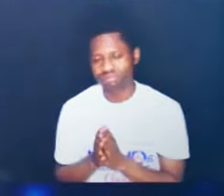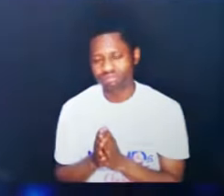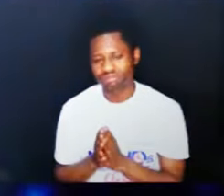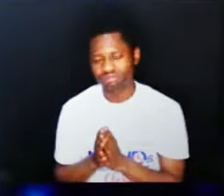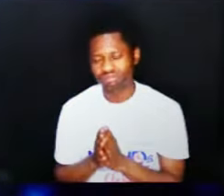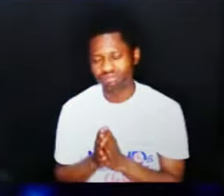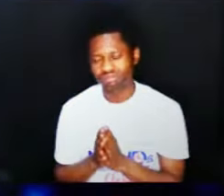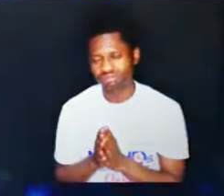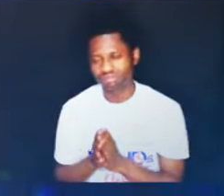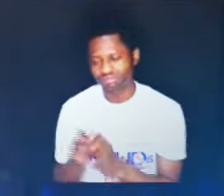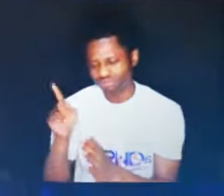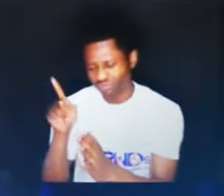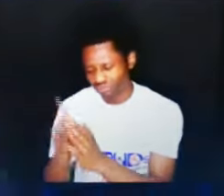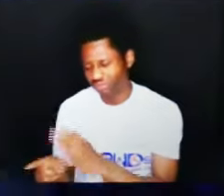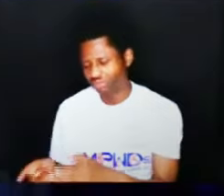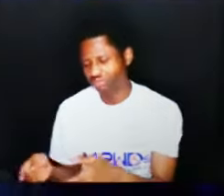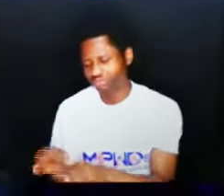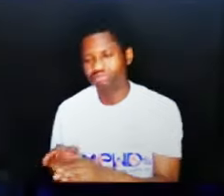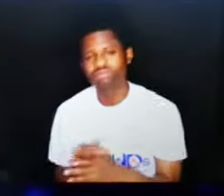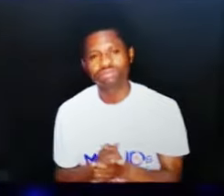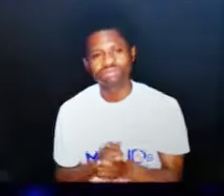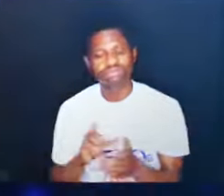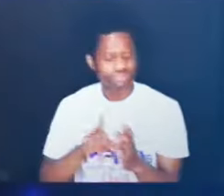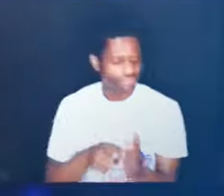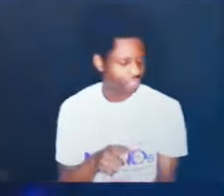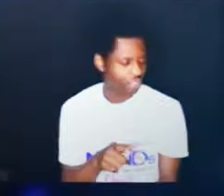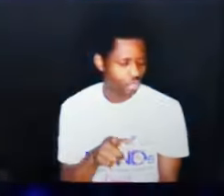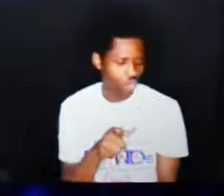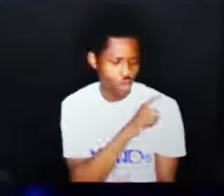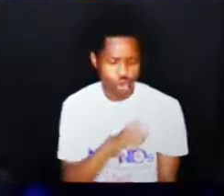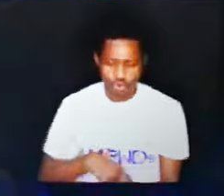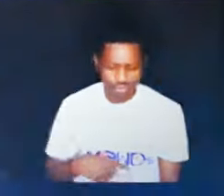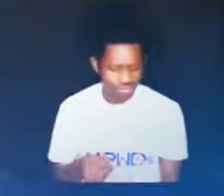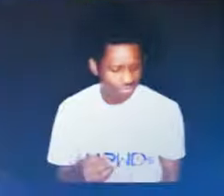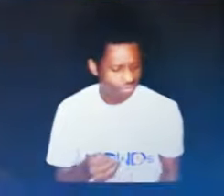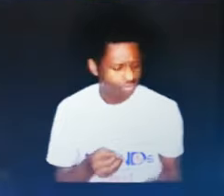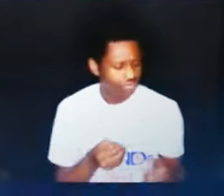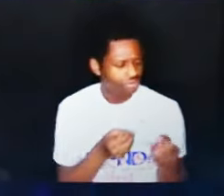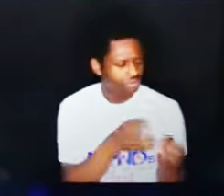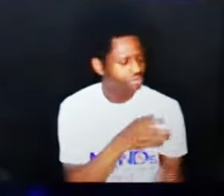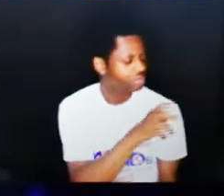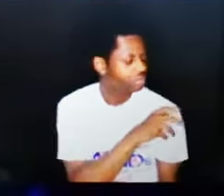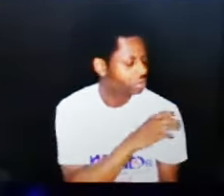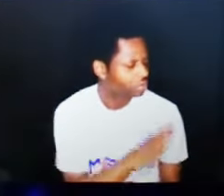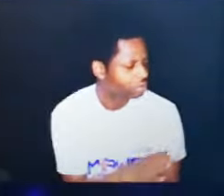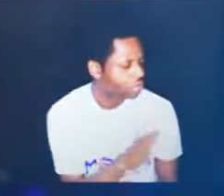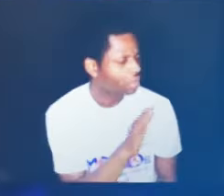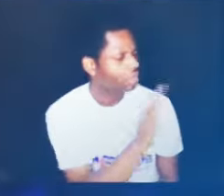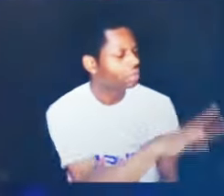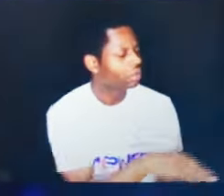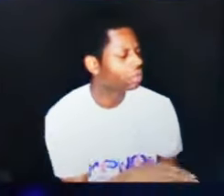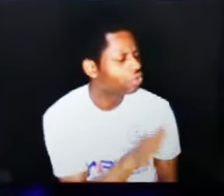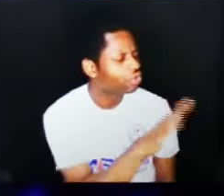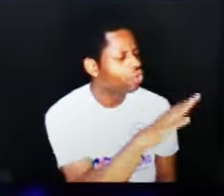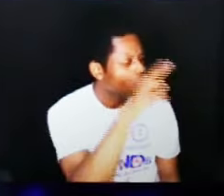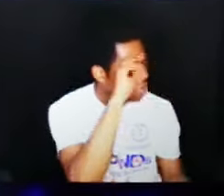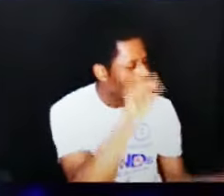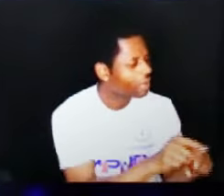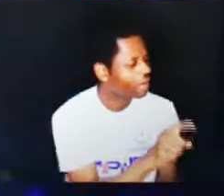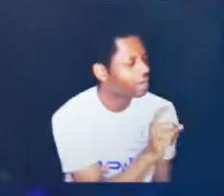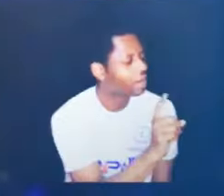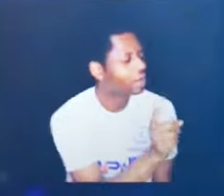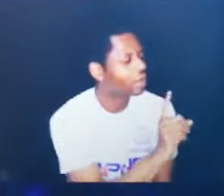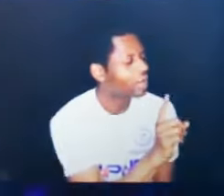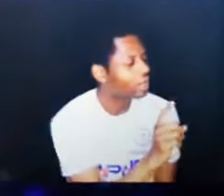soritia nunia Habel, na okumno." Then the Lord said to Cain, "Where is your brother Abel?" "I don't know," he